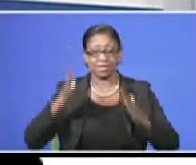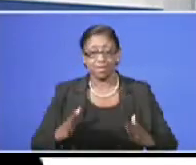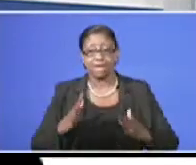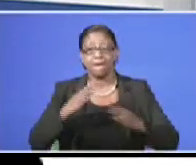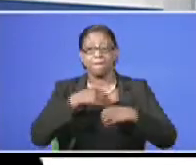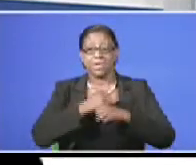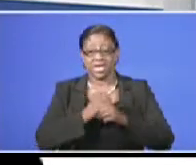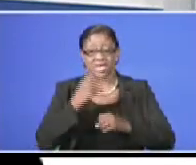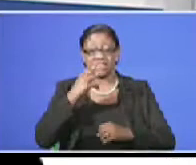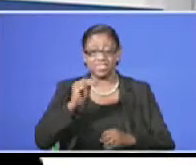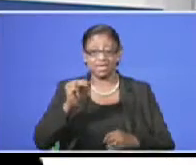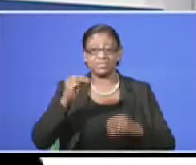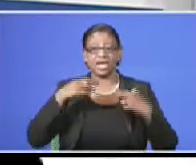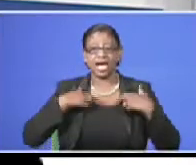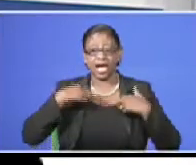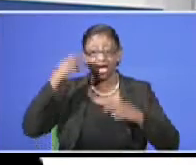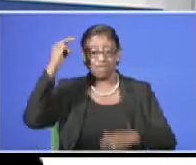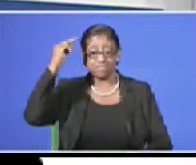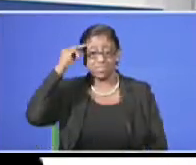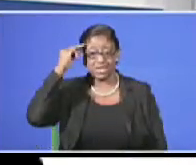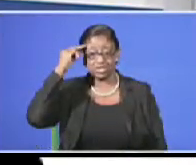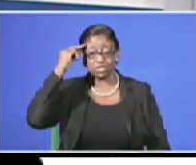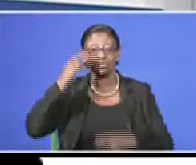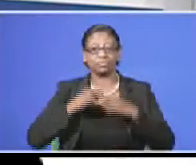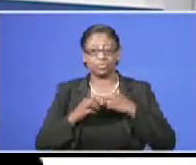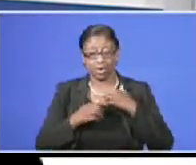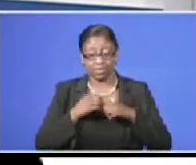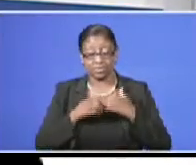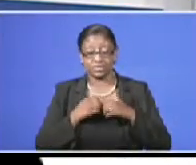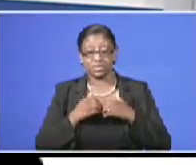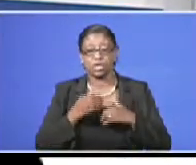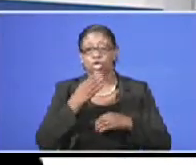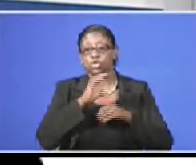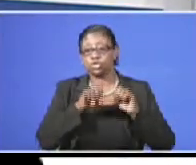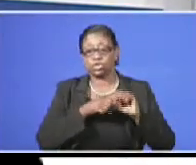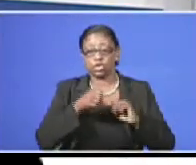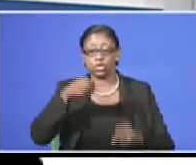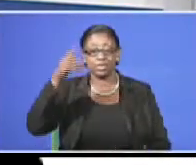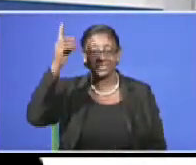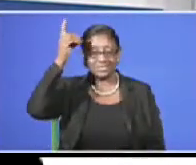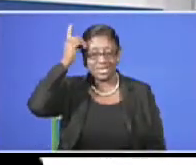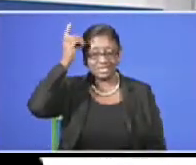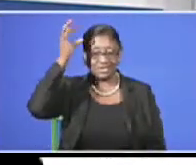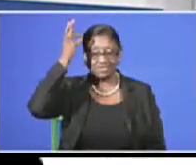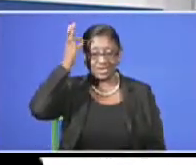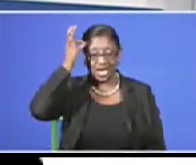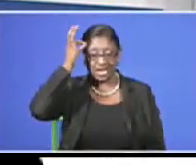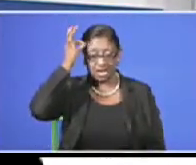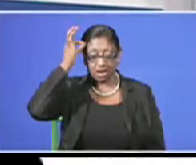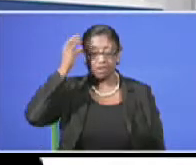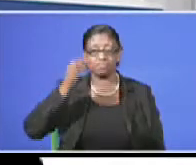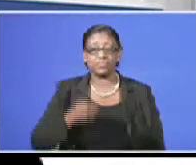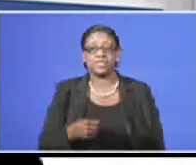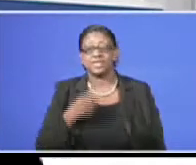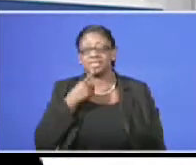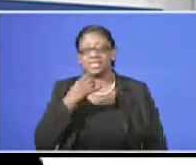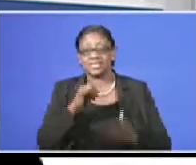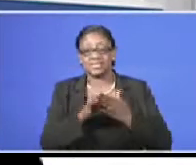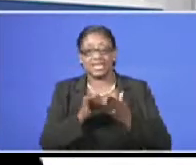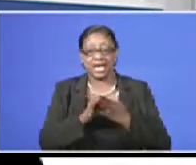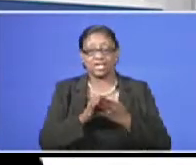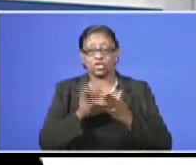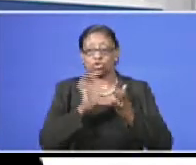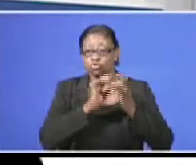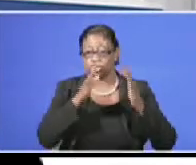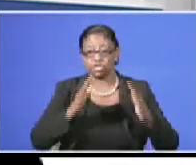them to fall prey to mental illness and other social ills. Well, President of the Bahamas Christian Council, Bishop Delton Fennin, says members of the council and